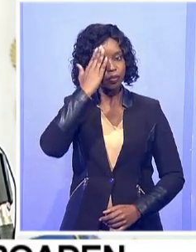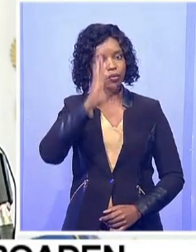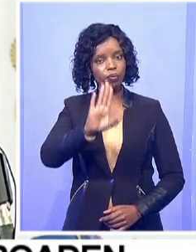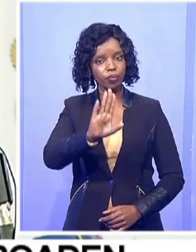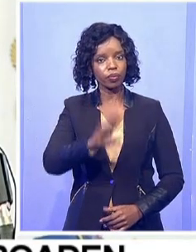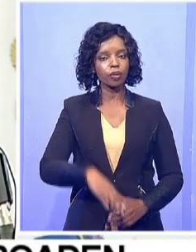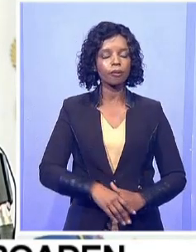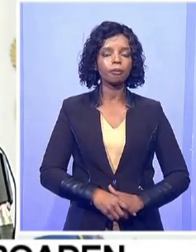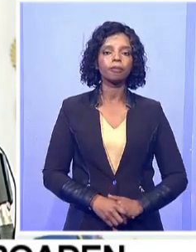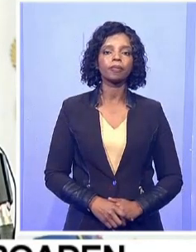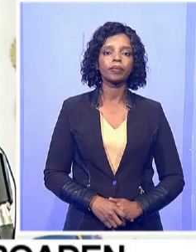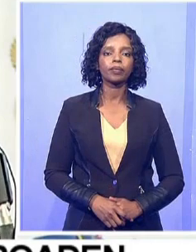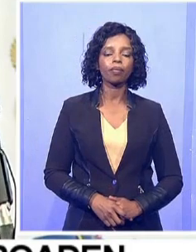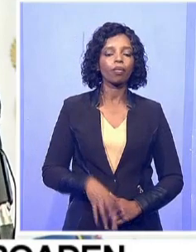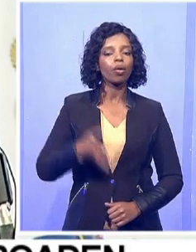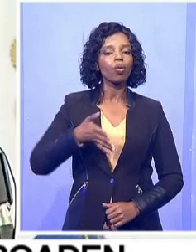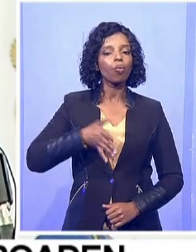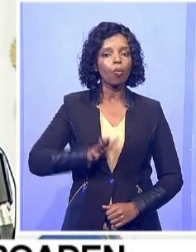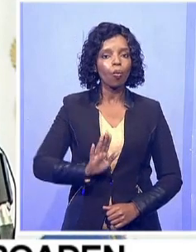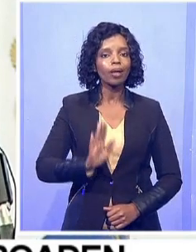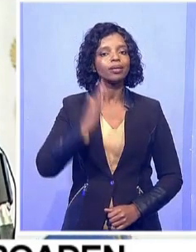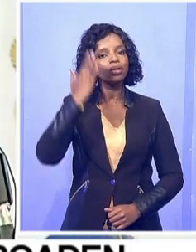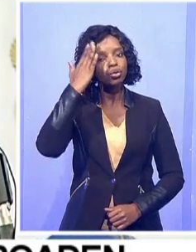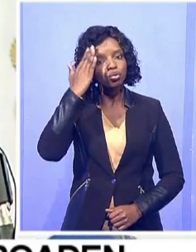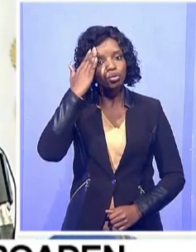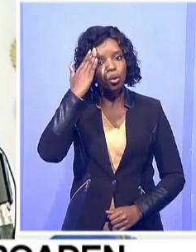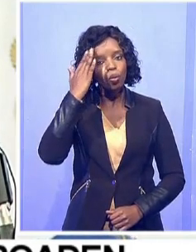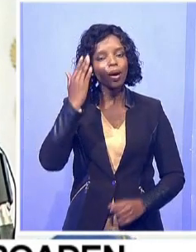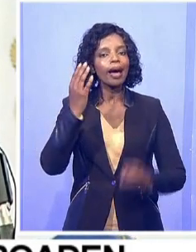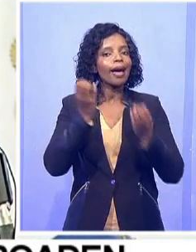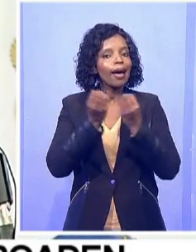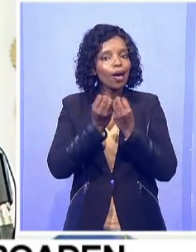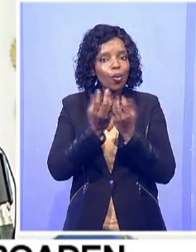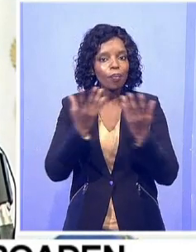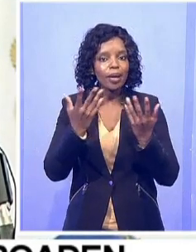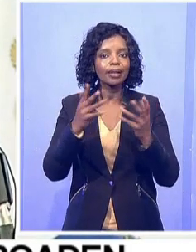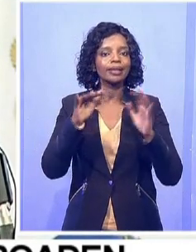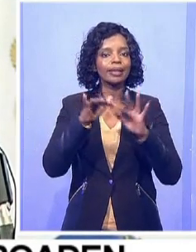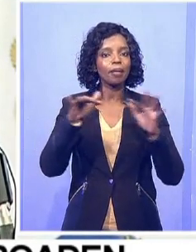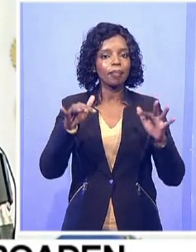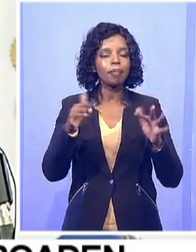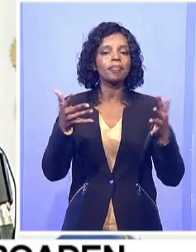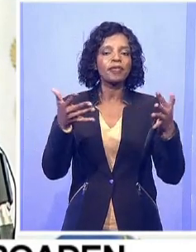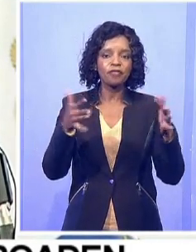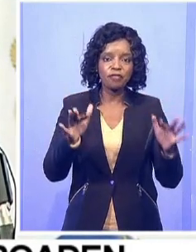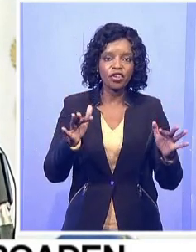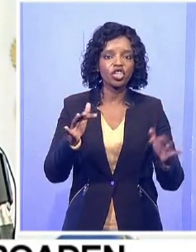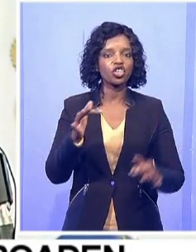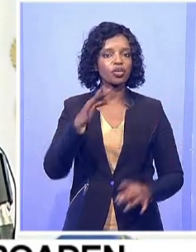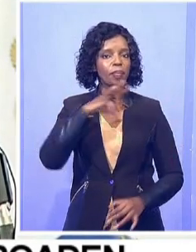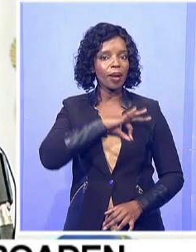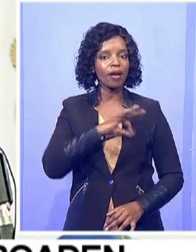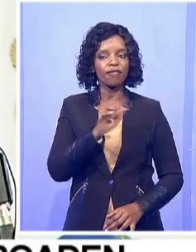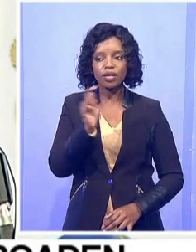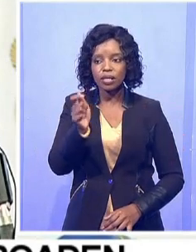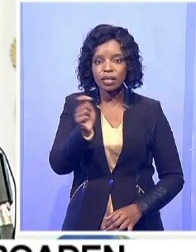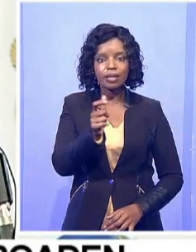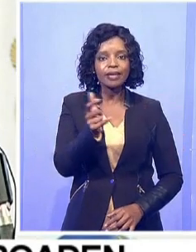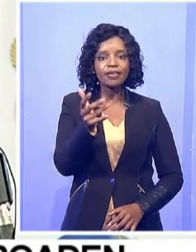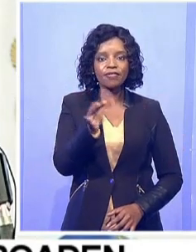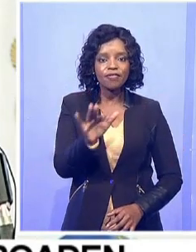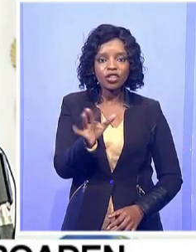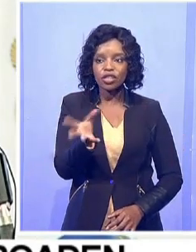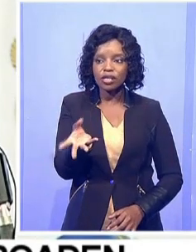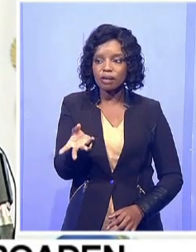We want to know how many have received benefits and how many have not received these benefits.